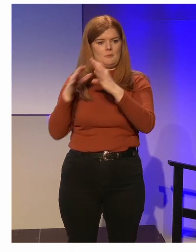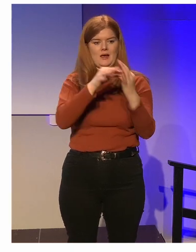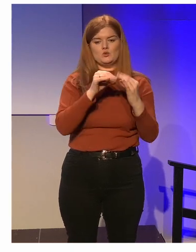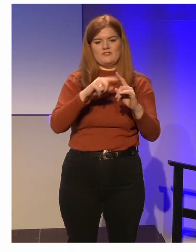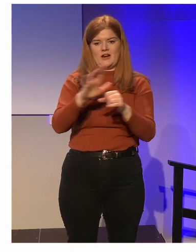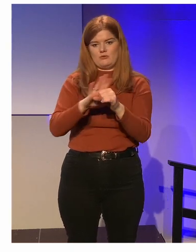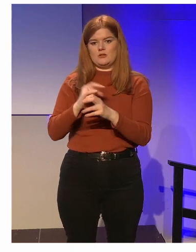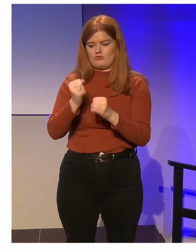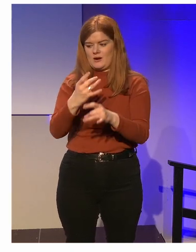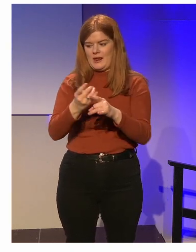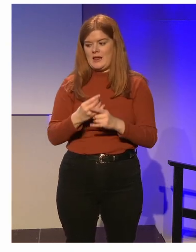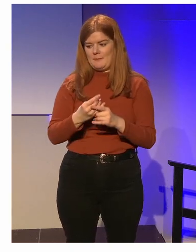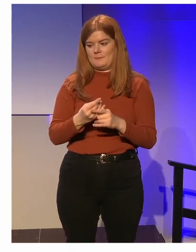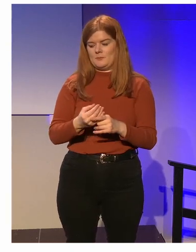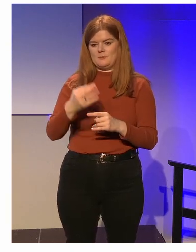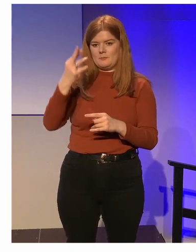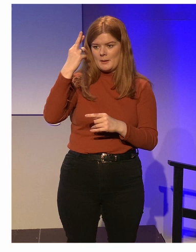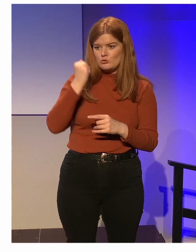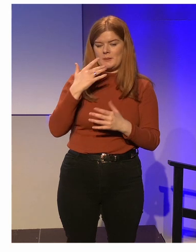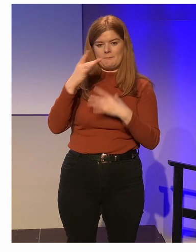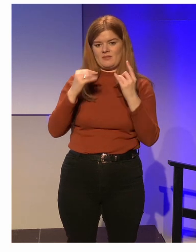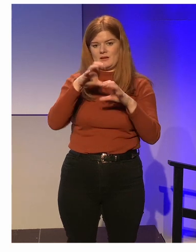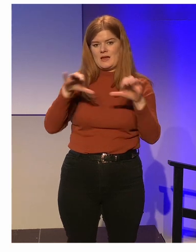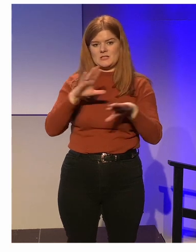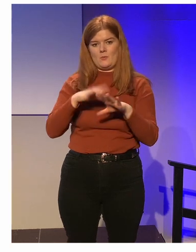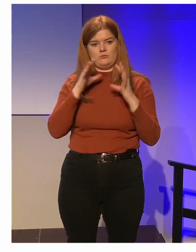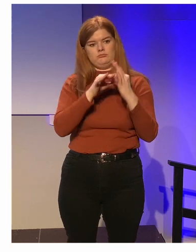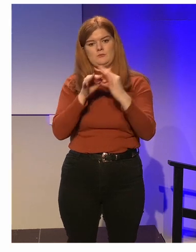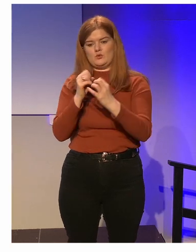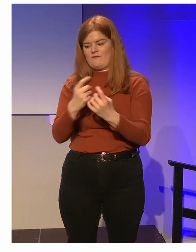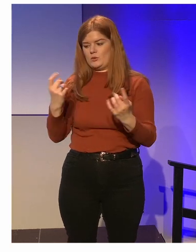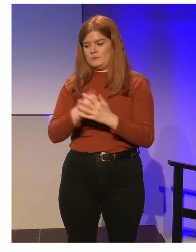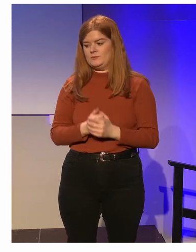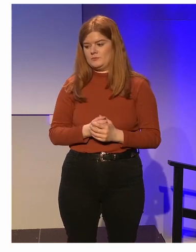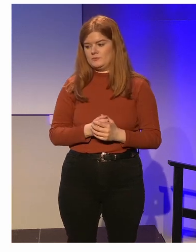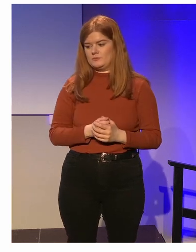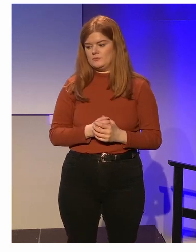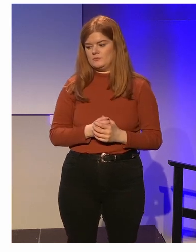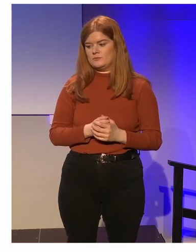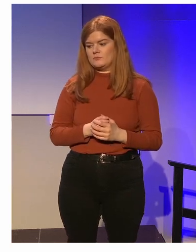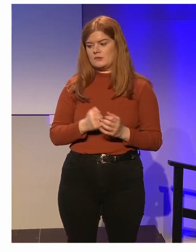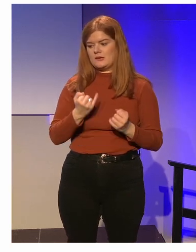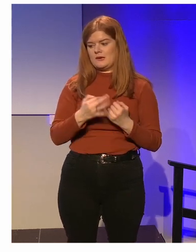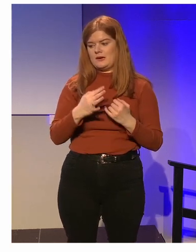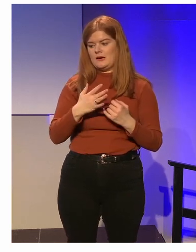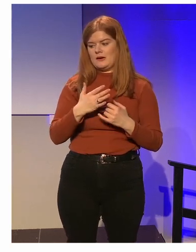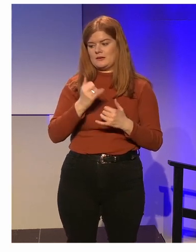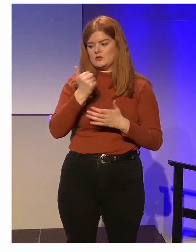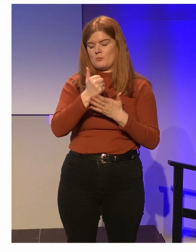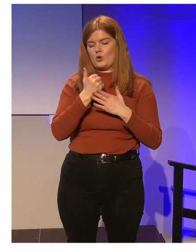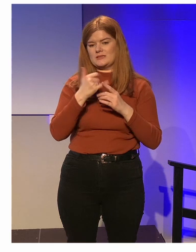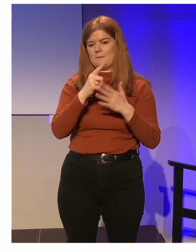helps ingrain it in your memory and make the lessons more applicable to everybody. I like the maths support classes.